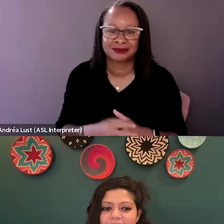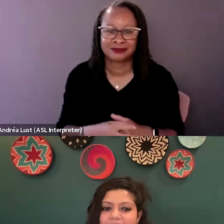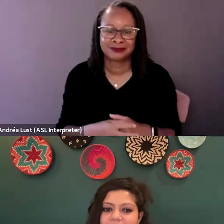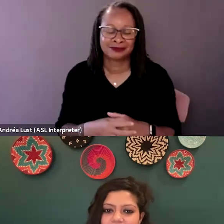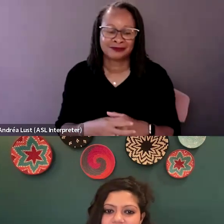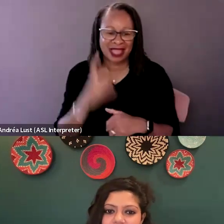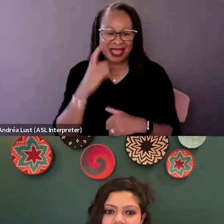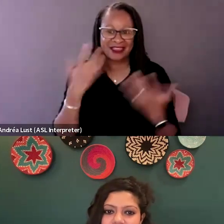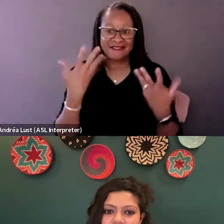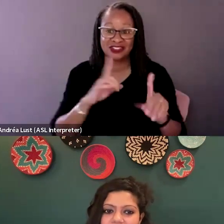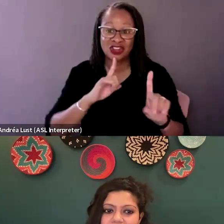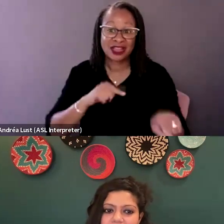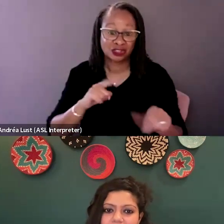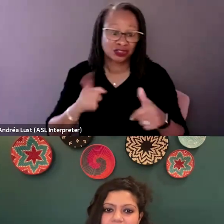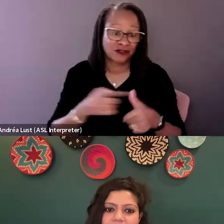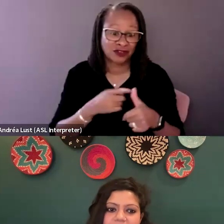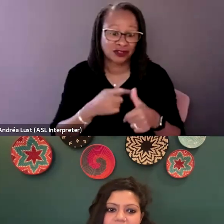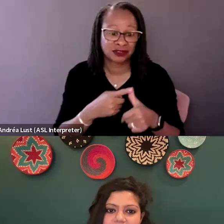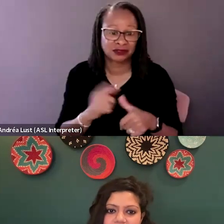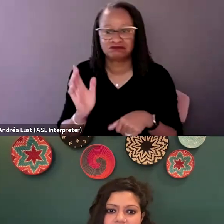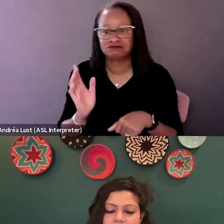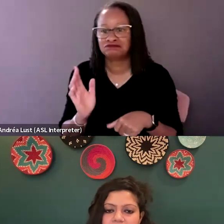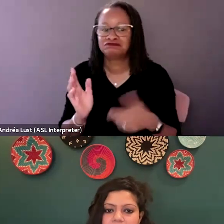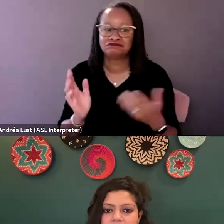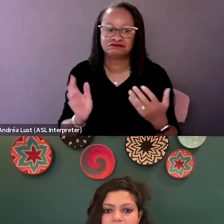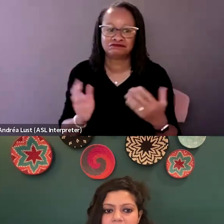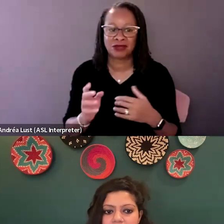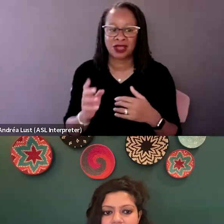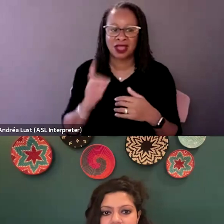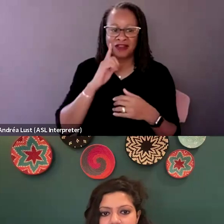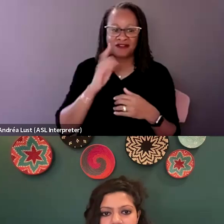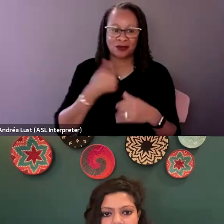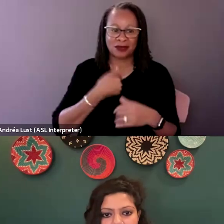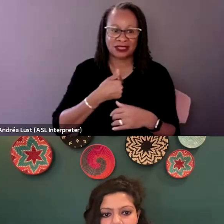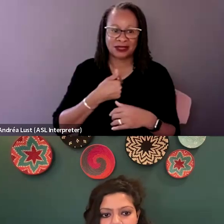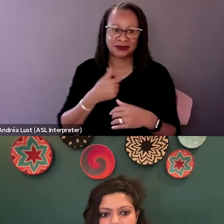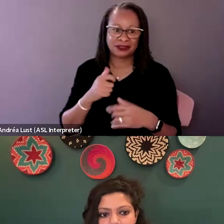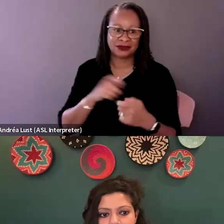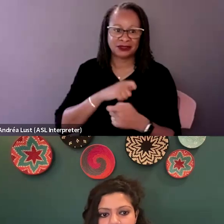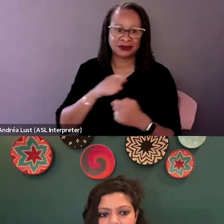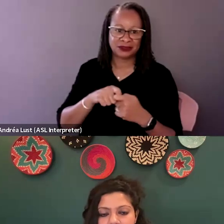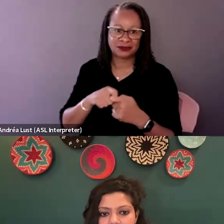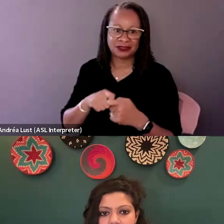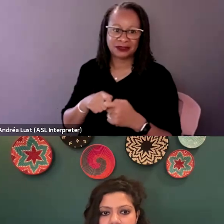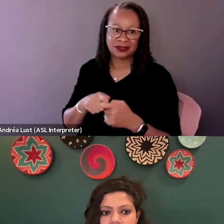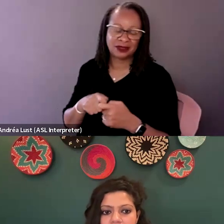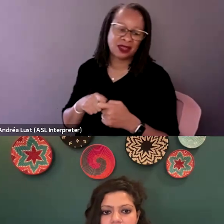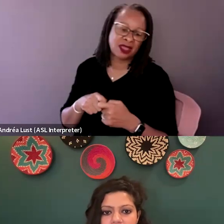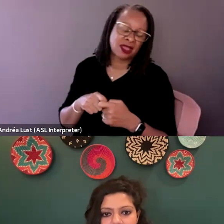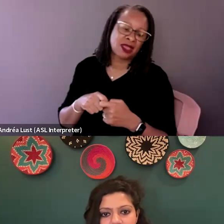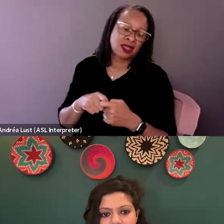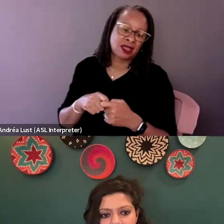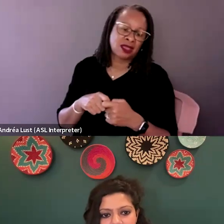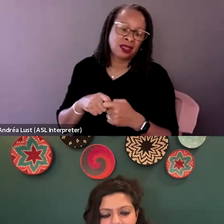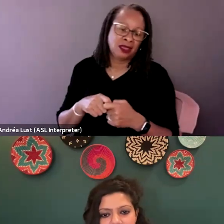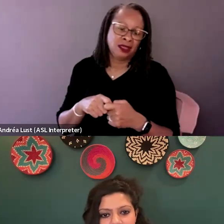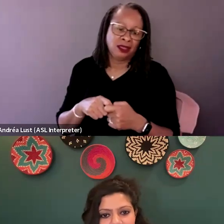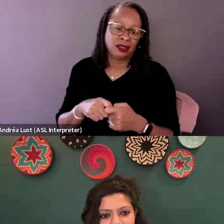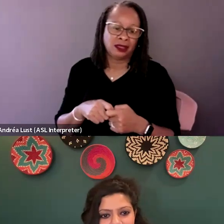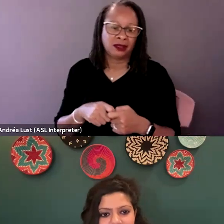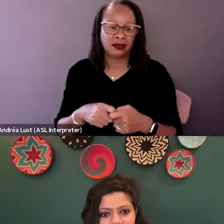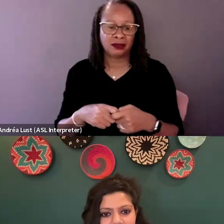this. I'd never produced before. I'd never worked on a feature. It was a completely different space. I have never worked on a documentary. I came